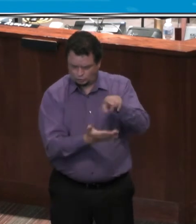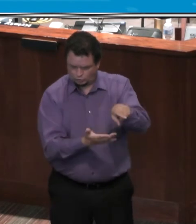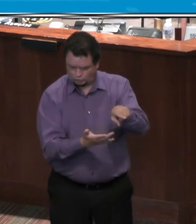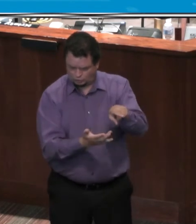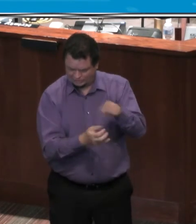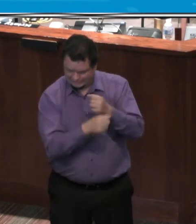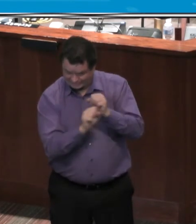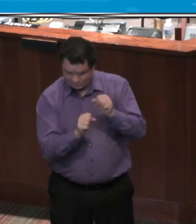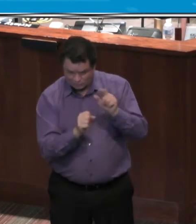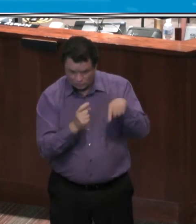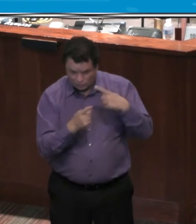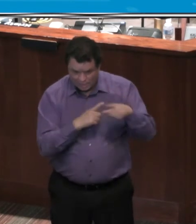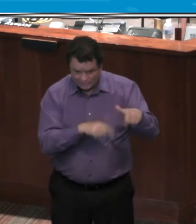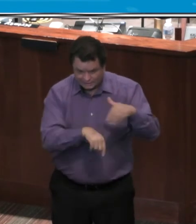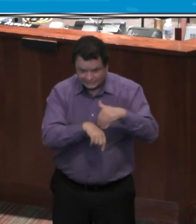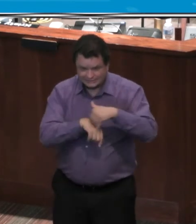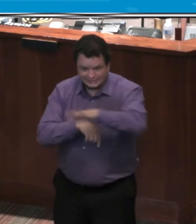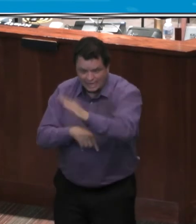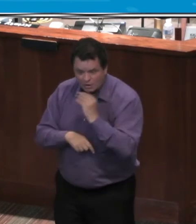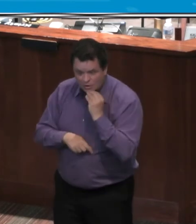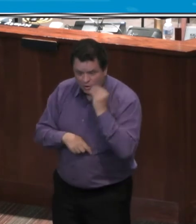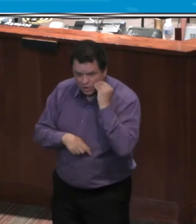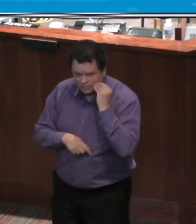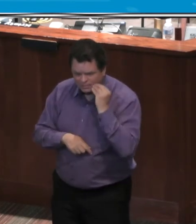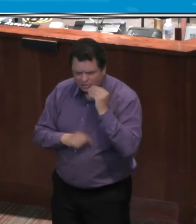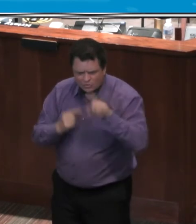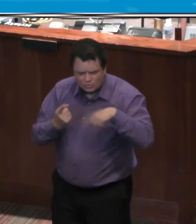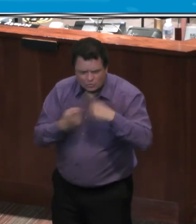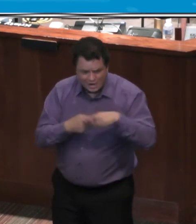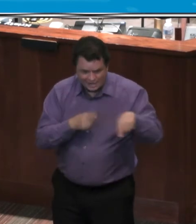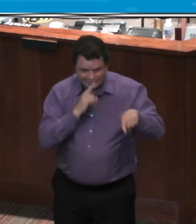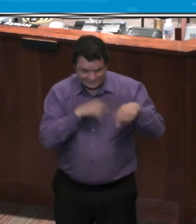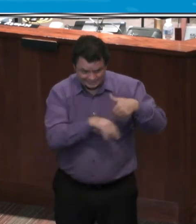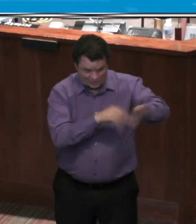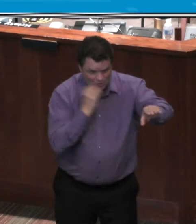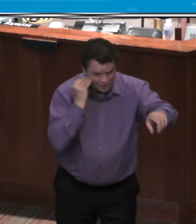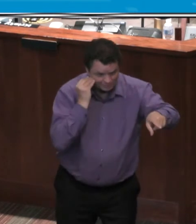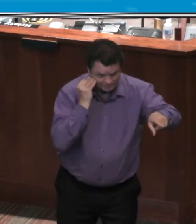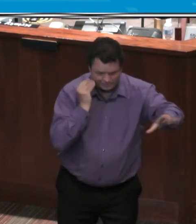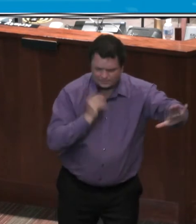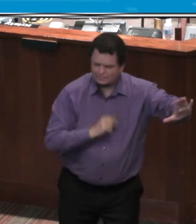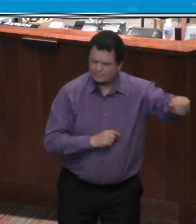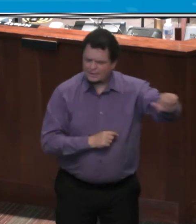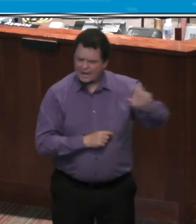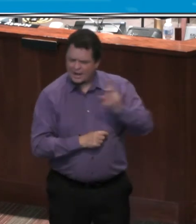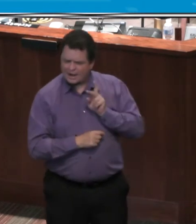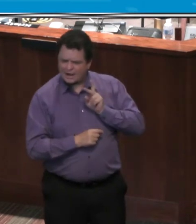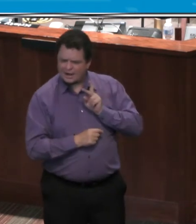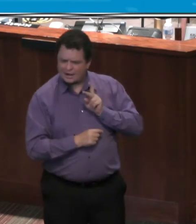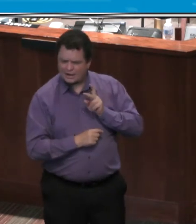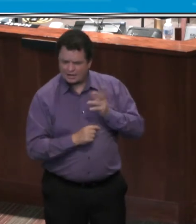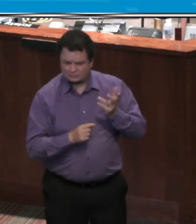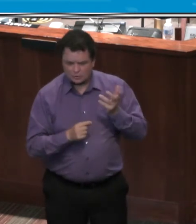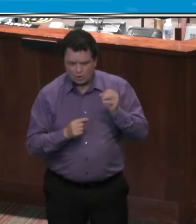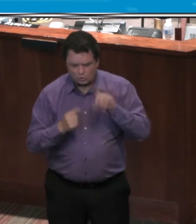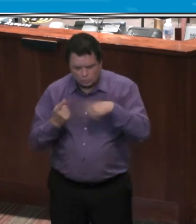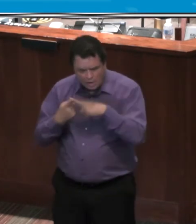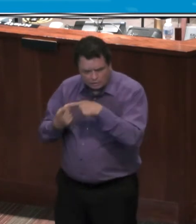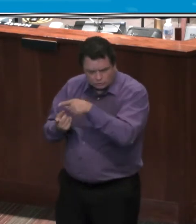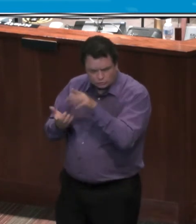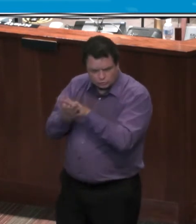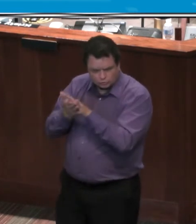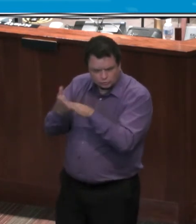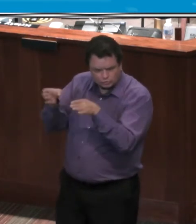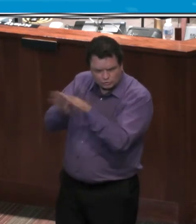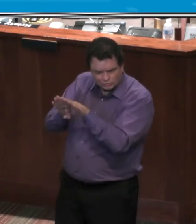come back. That's a big question that we get, and so really outlining not only when they need to leave, but when they are allowed to come back into school,